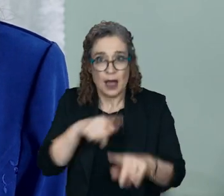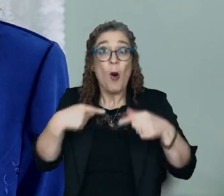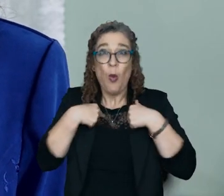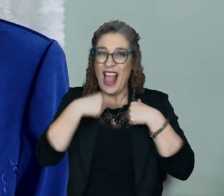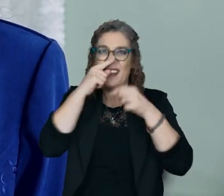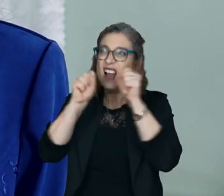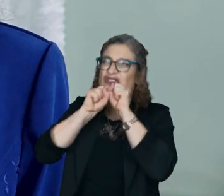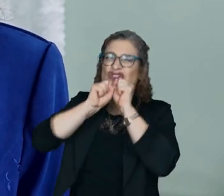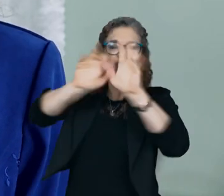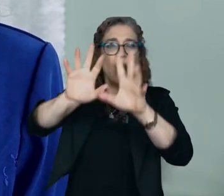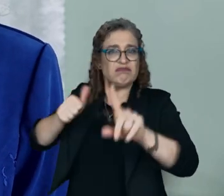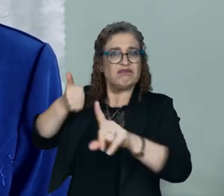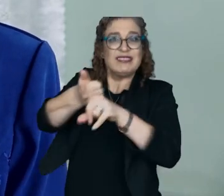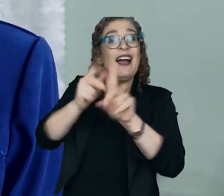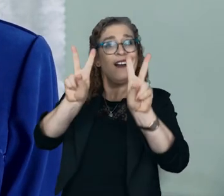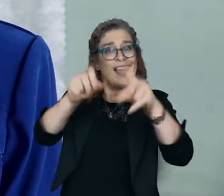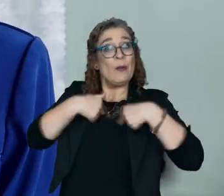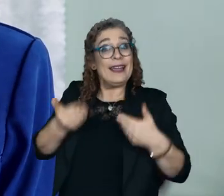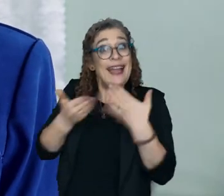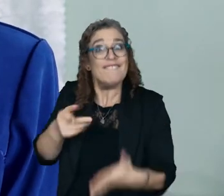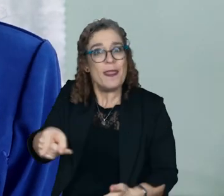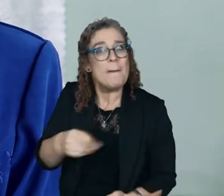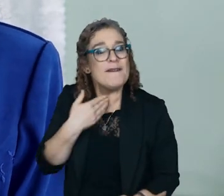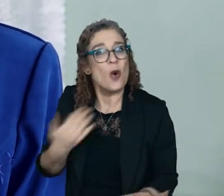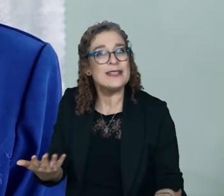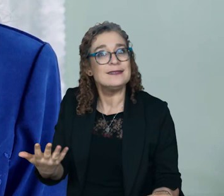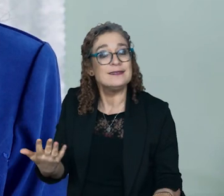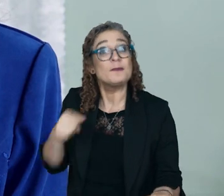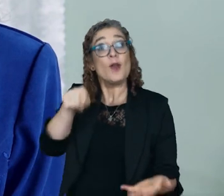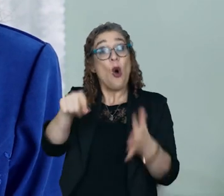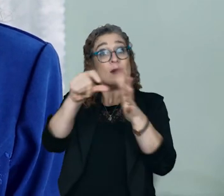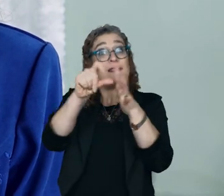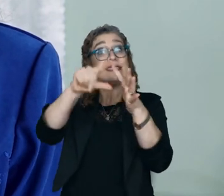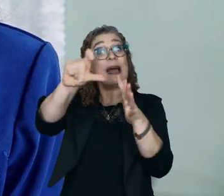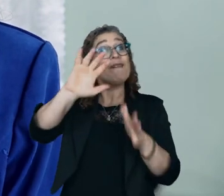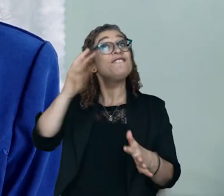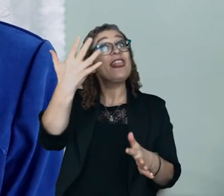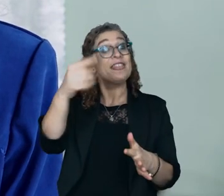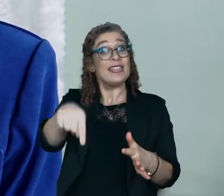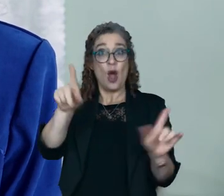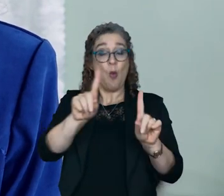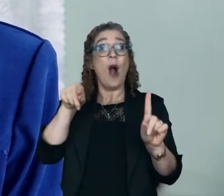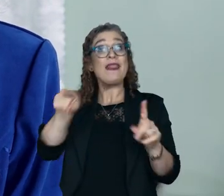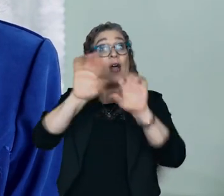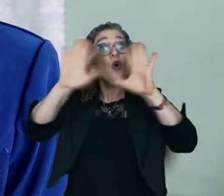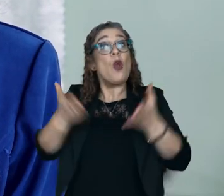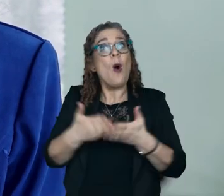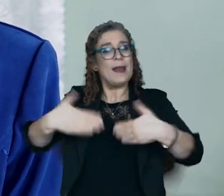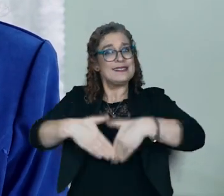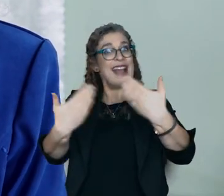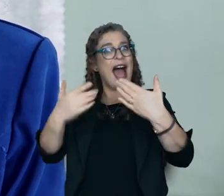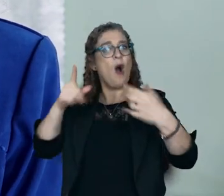together online on December 5th, the Global Day of Action,